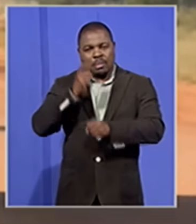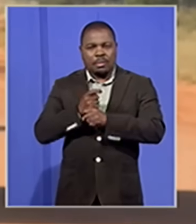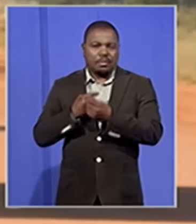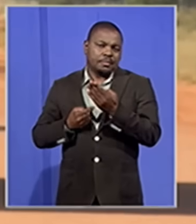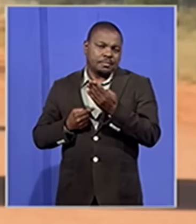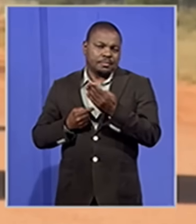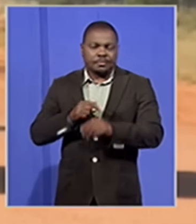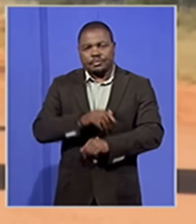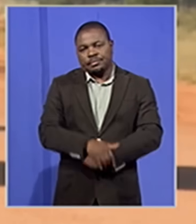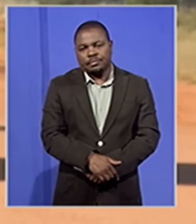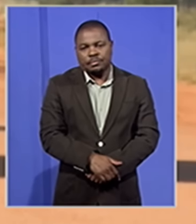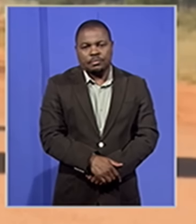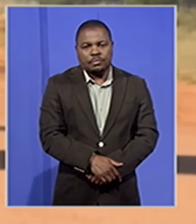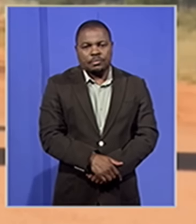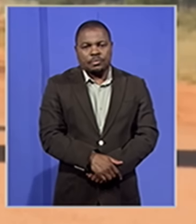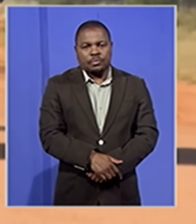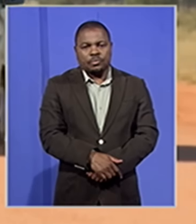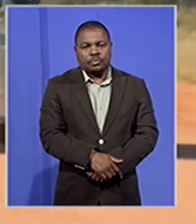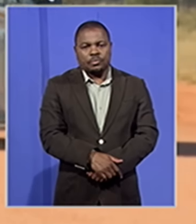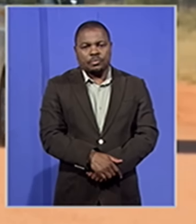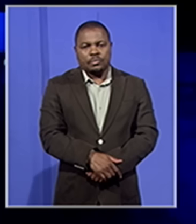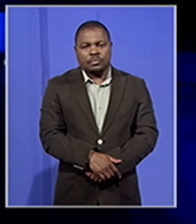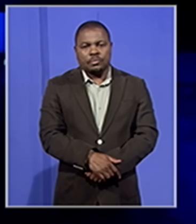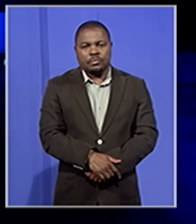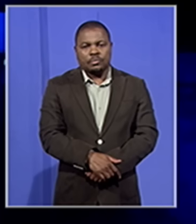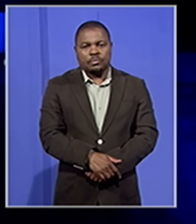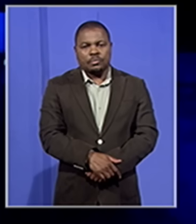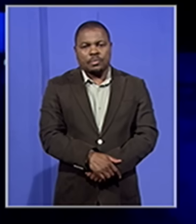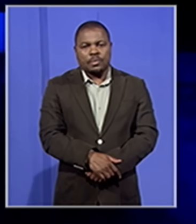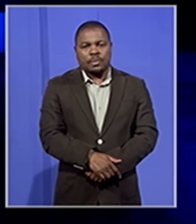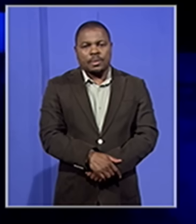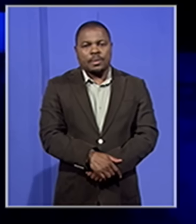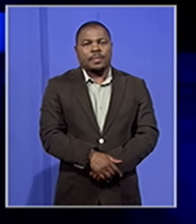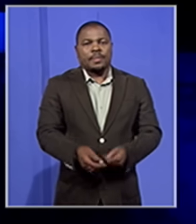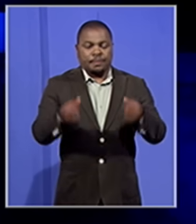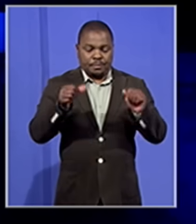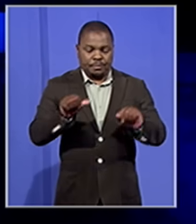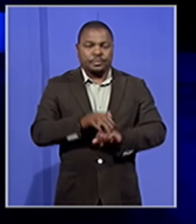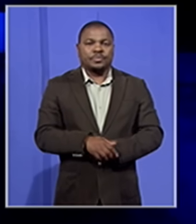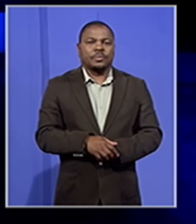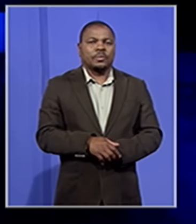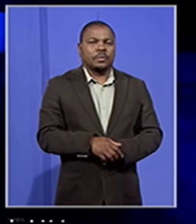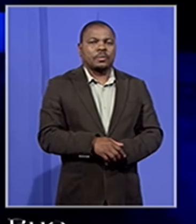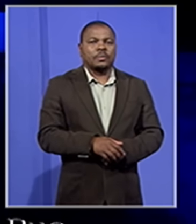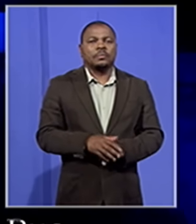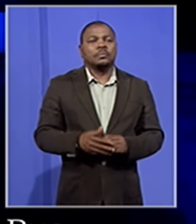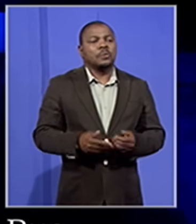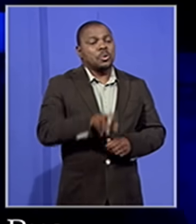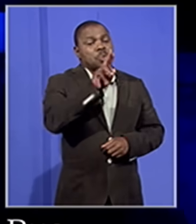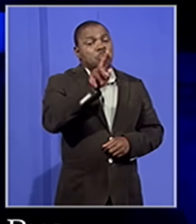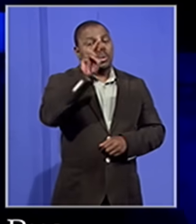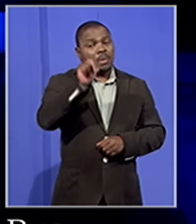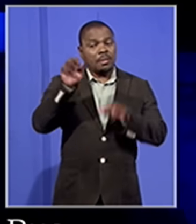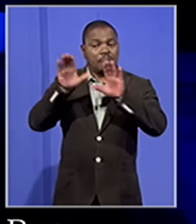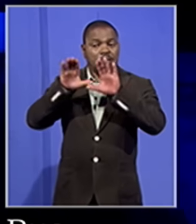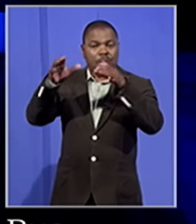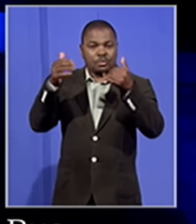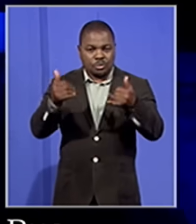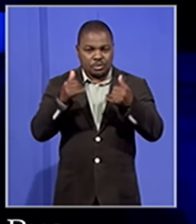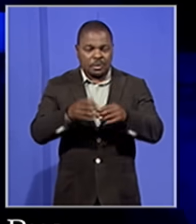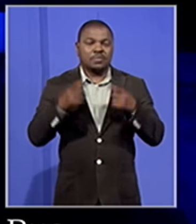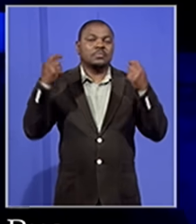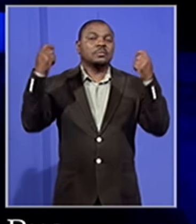wa dikgang tsa SABC mo Mahikeng. Mme o sa le jwalo re fumana hore lekgotla la matjhaba a kopaneng le ketekile letsatsi la matjhaba la